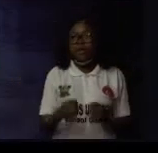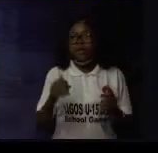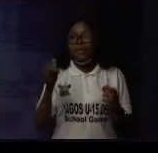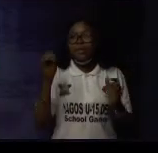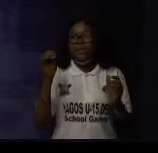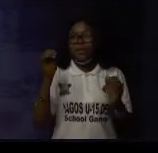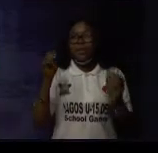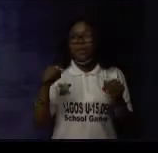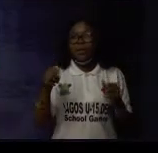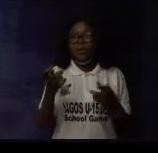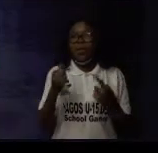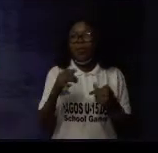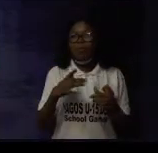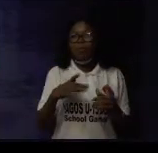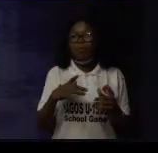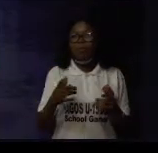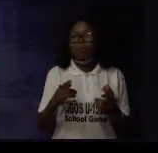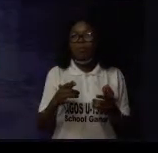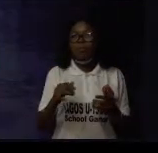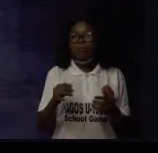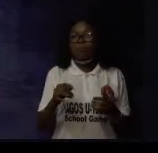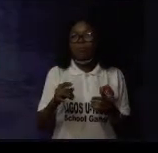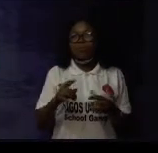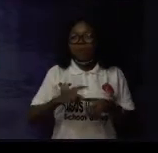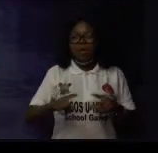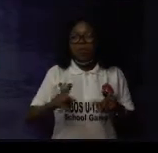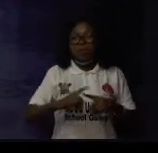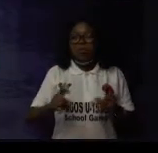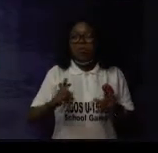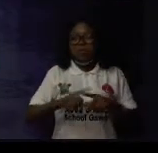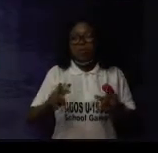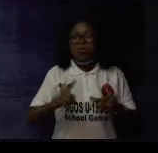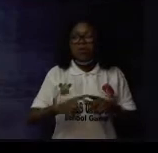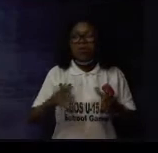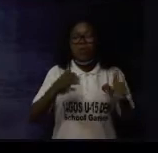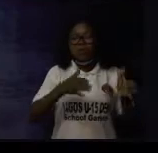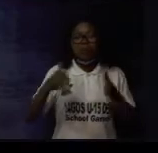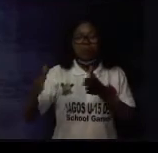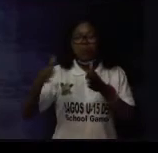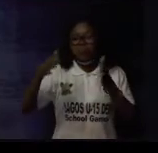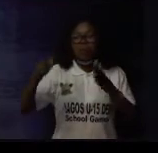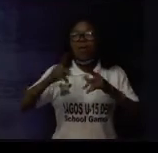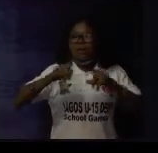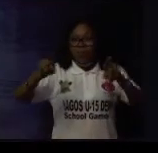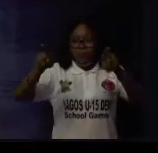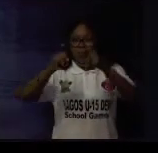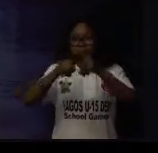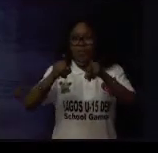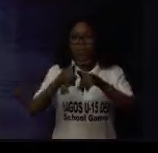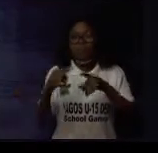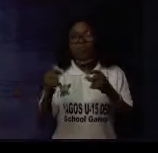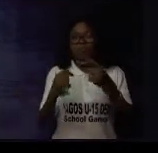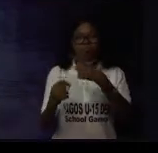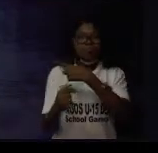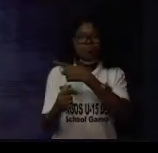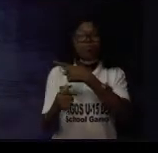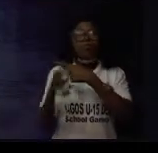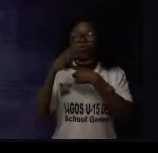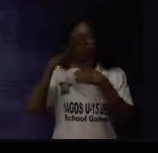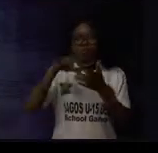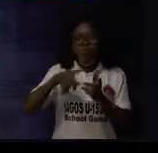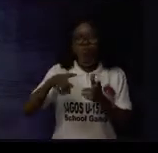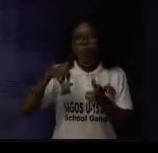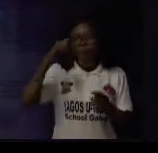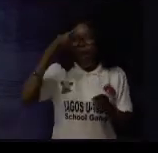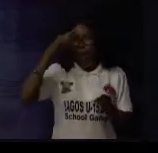this. This is a triangle. This is a triangle. This is a triangle. As long as there are three sides.